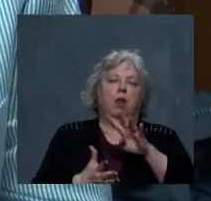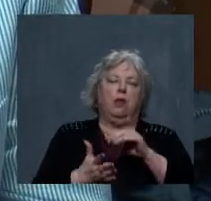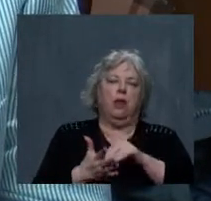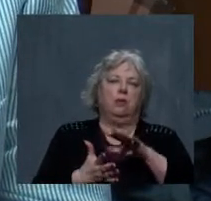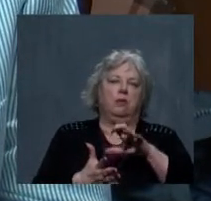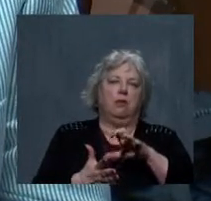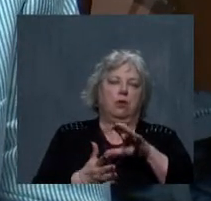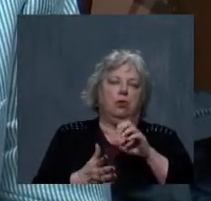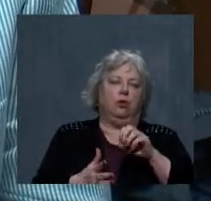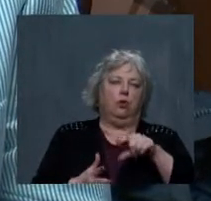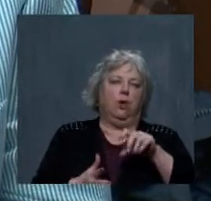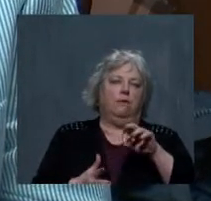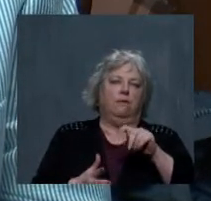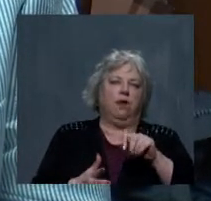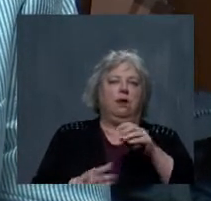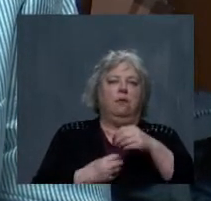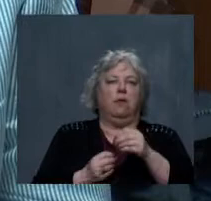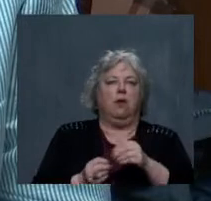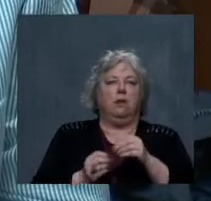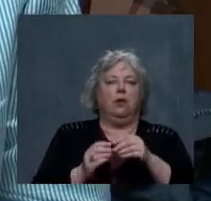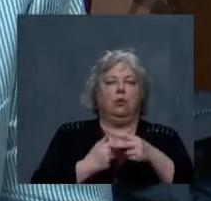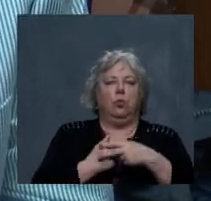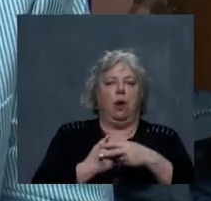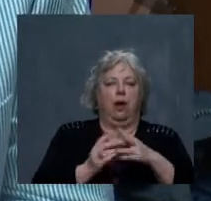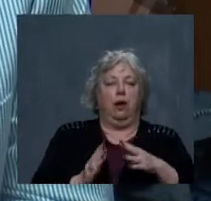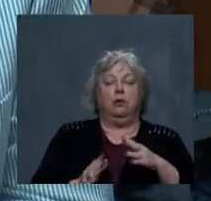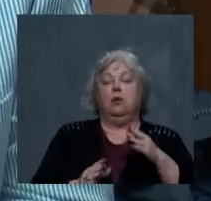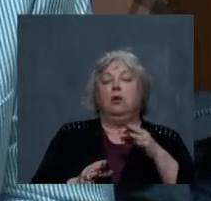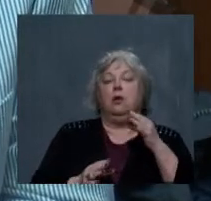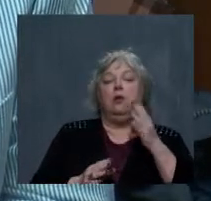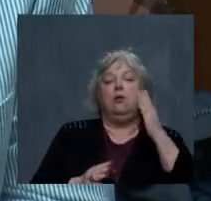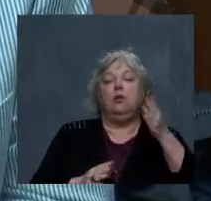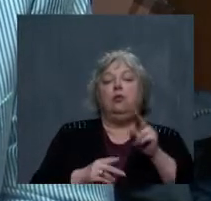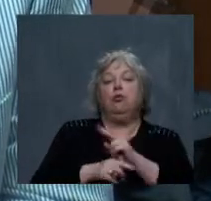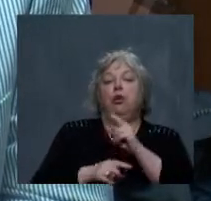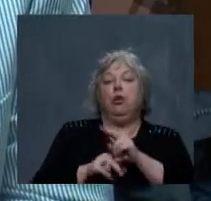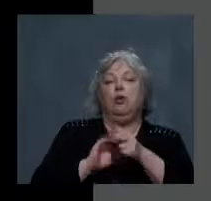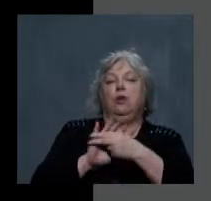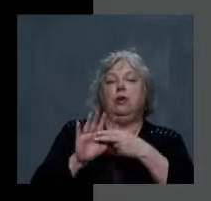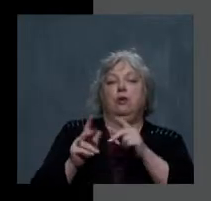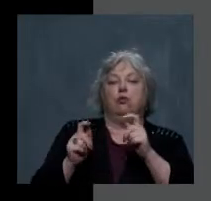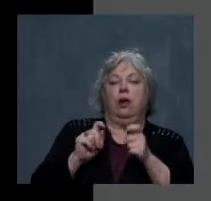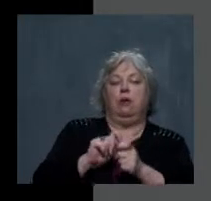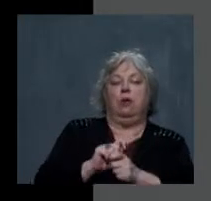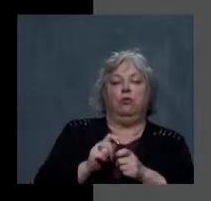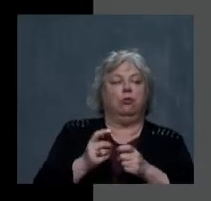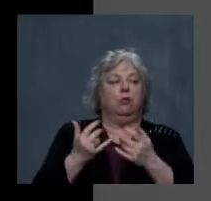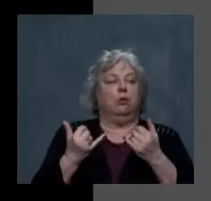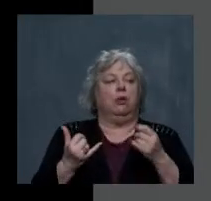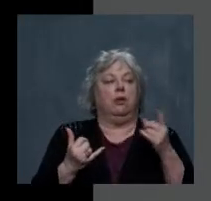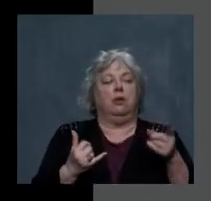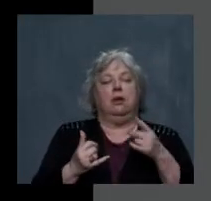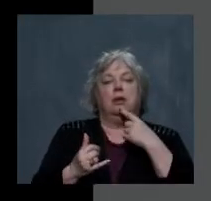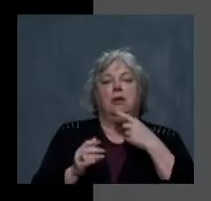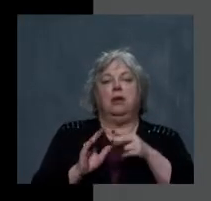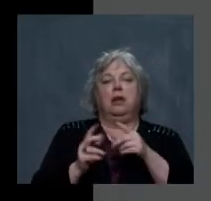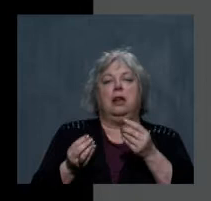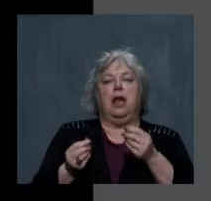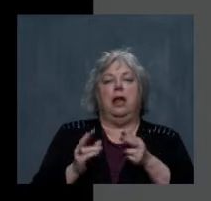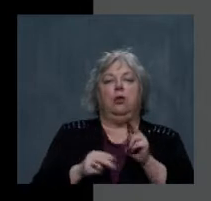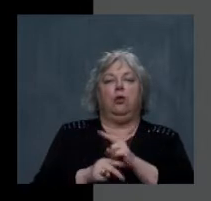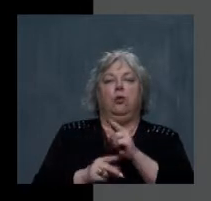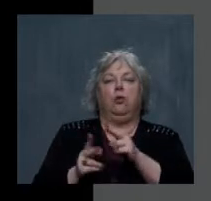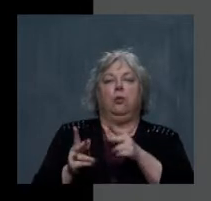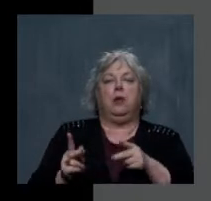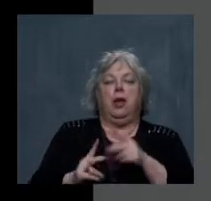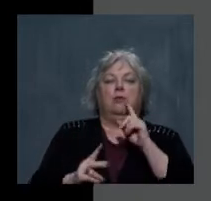office warehouse. This area is indicated on the future land use plan as transitional. The remainder of the property is currently zoned and indicated on the land use plan for single